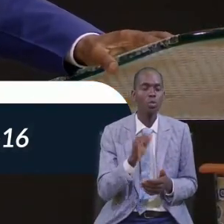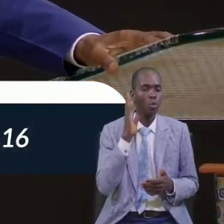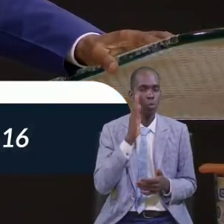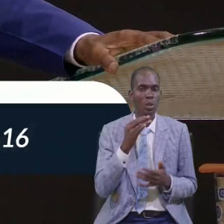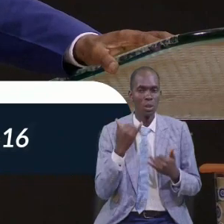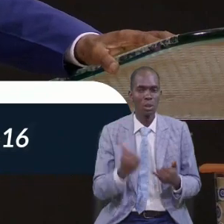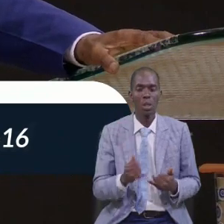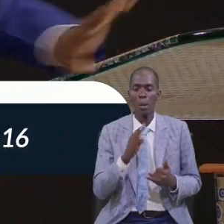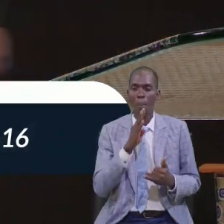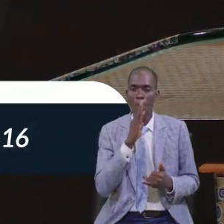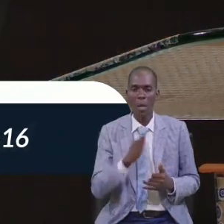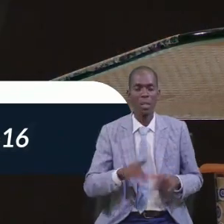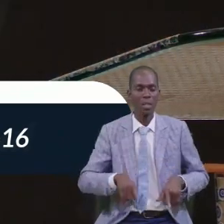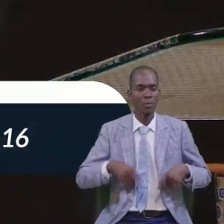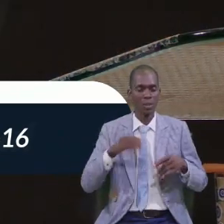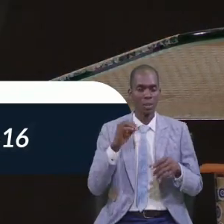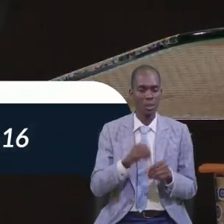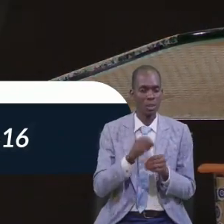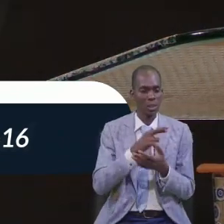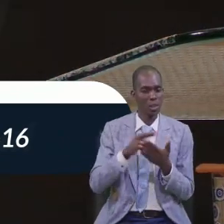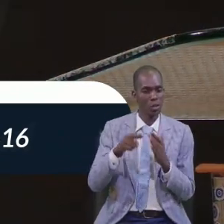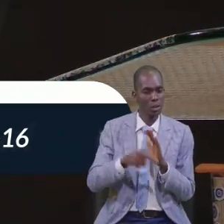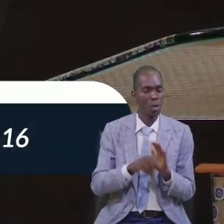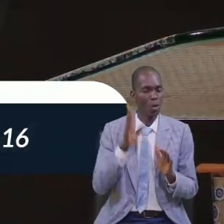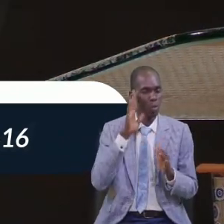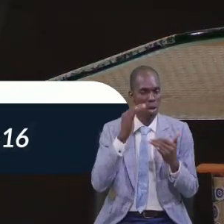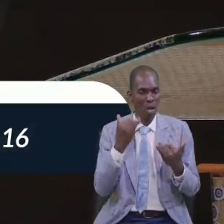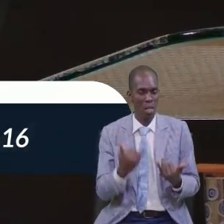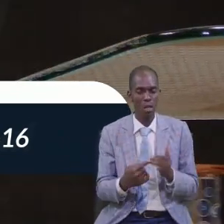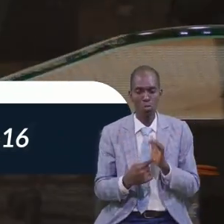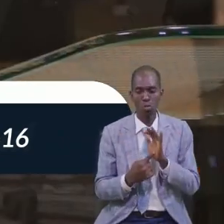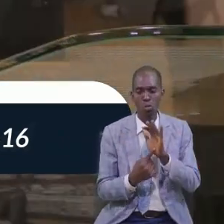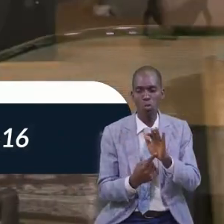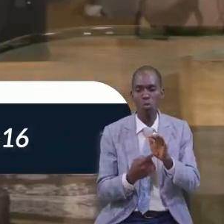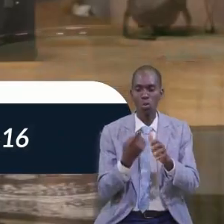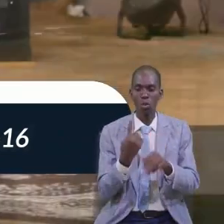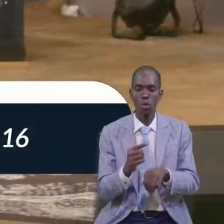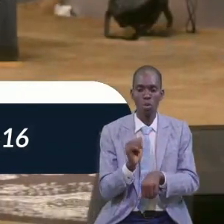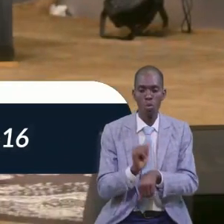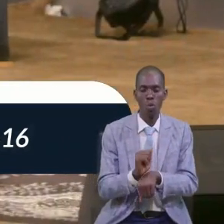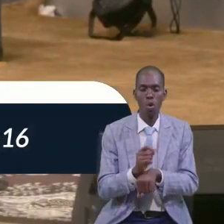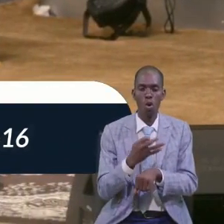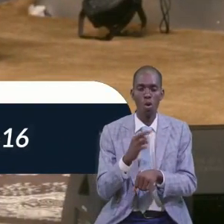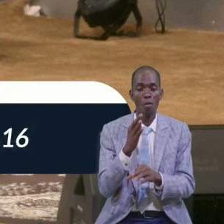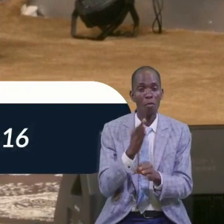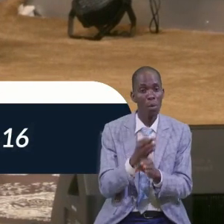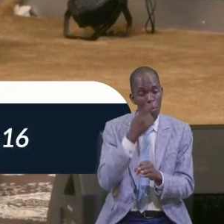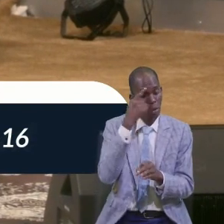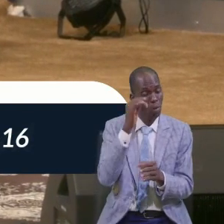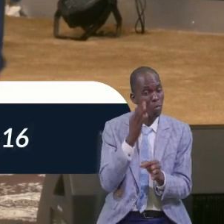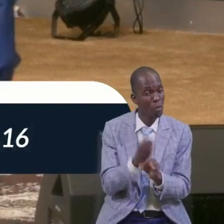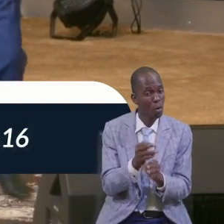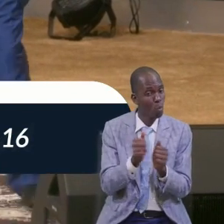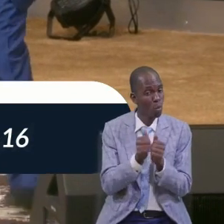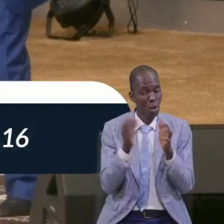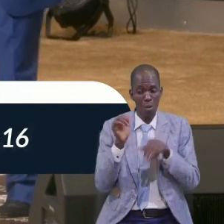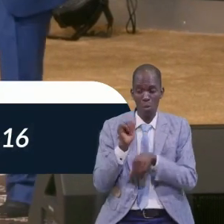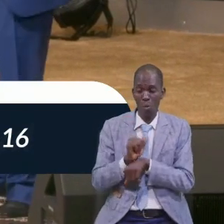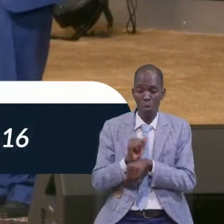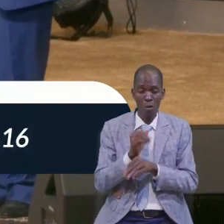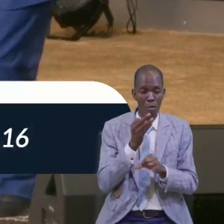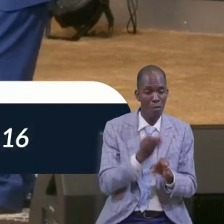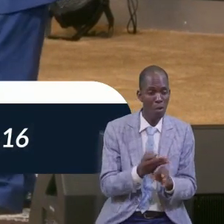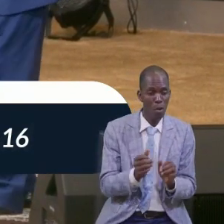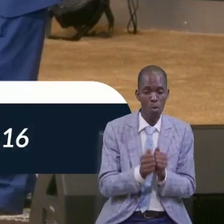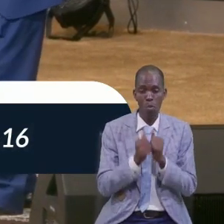and we're going to be demonstrating the works of faith. Because faith without works, faith without